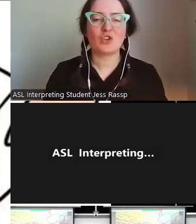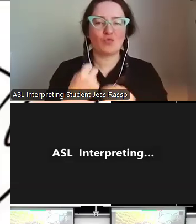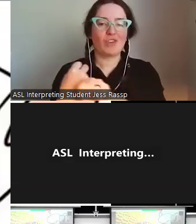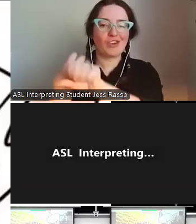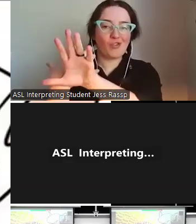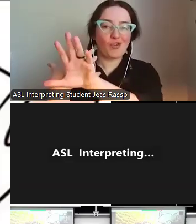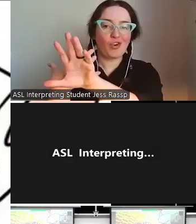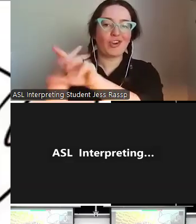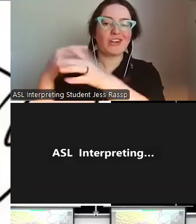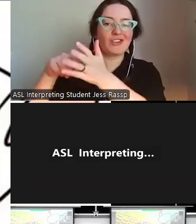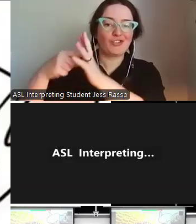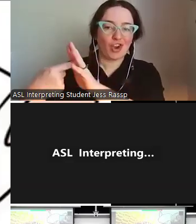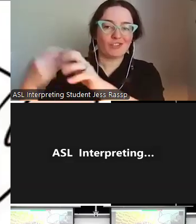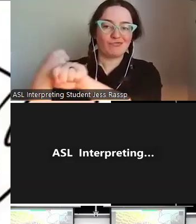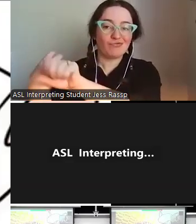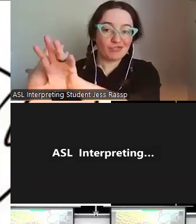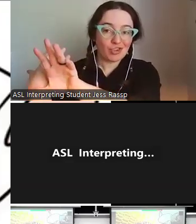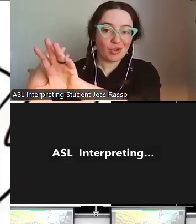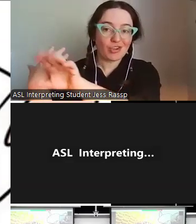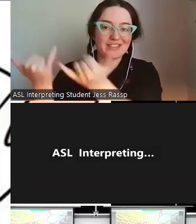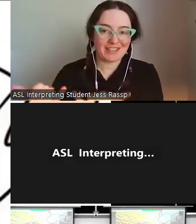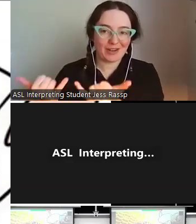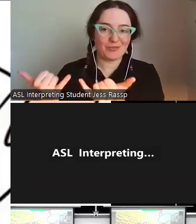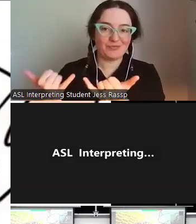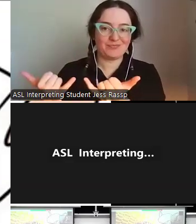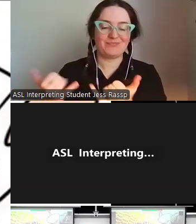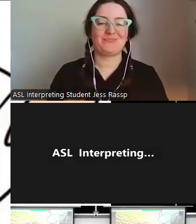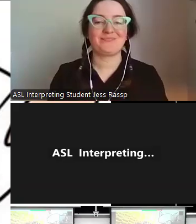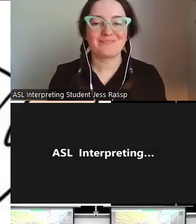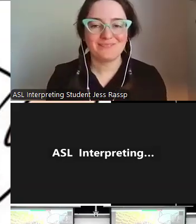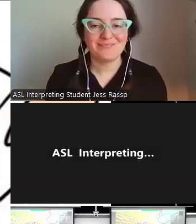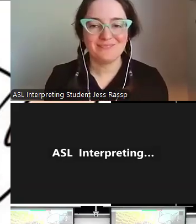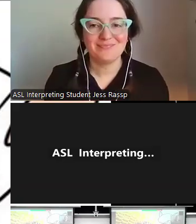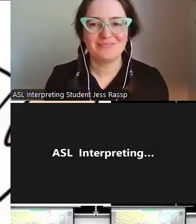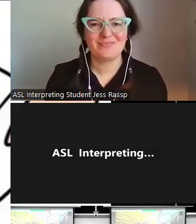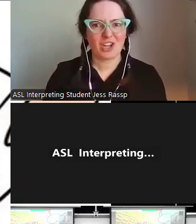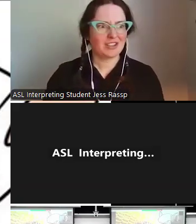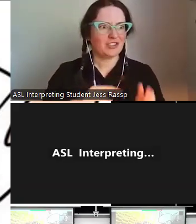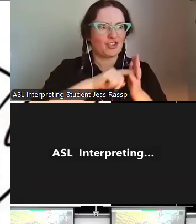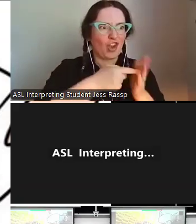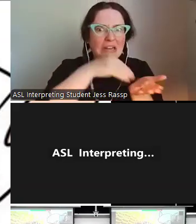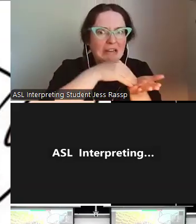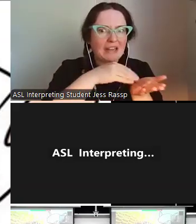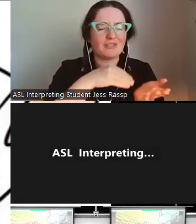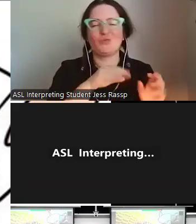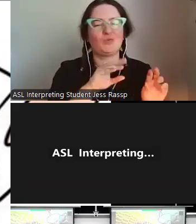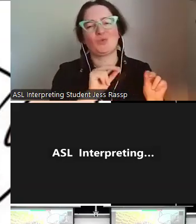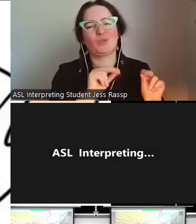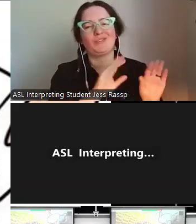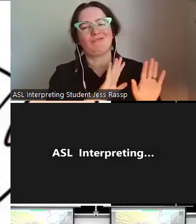did not record any of that. Oh, all right. Well, want me to start again? No, it's okay. All right. Well, anyway, so this is the bee in the